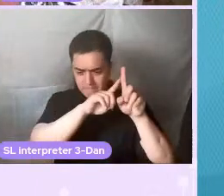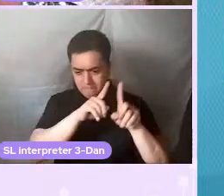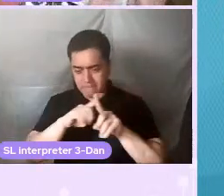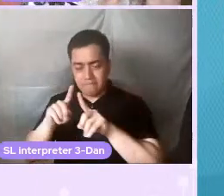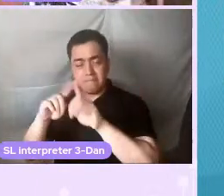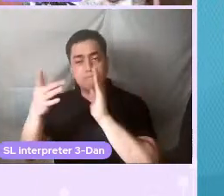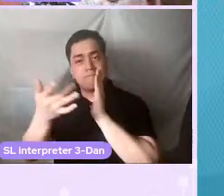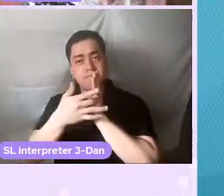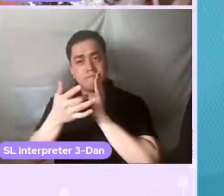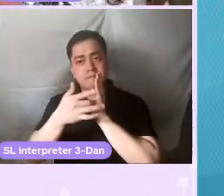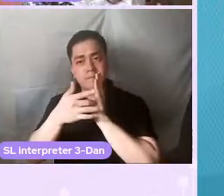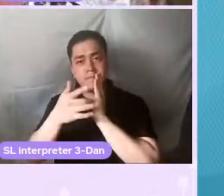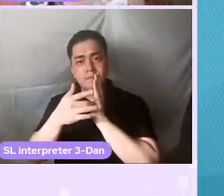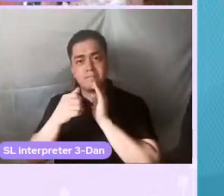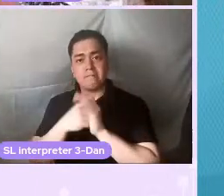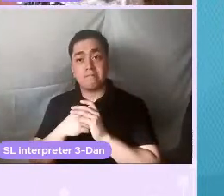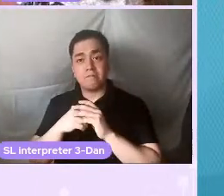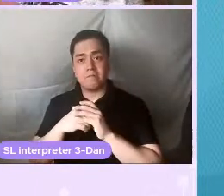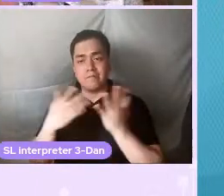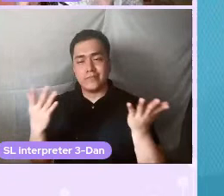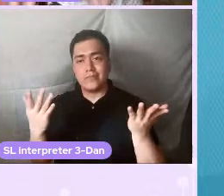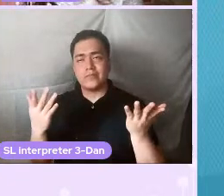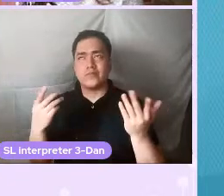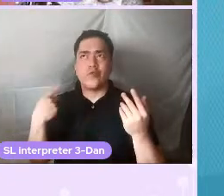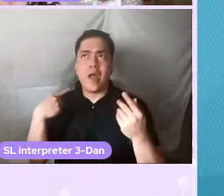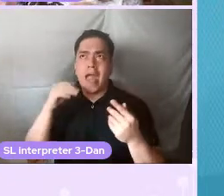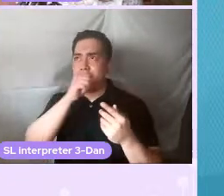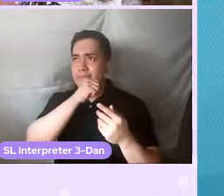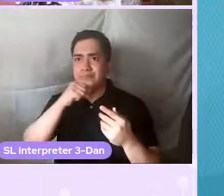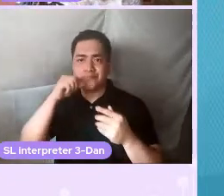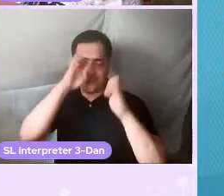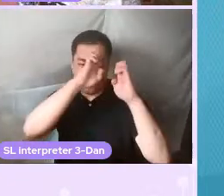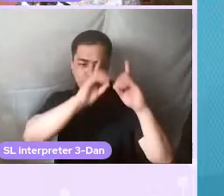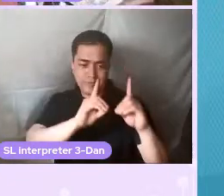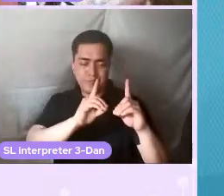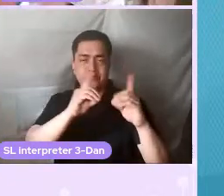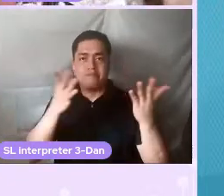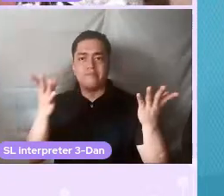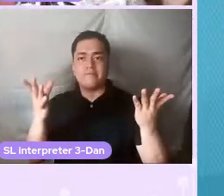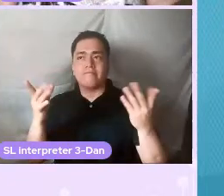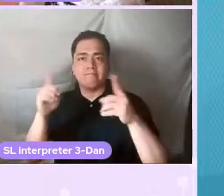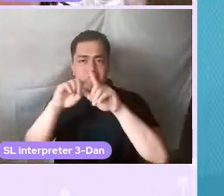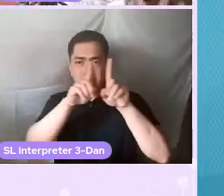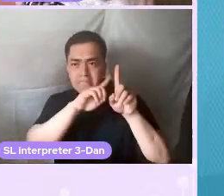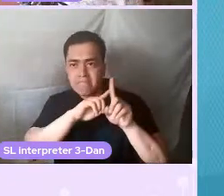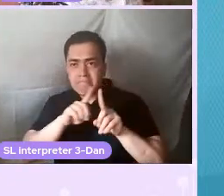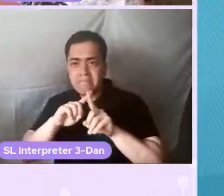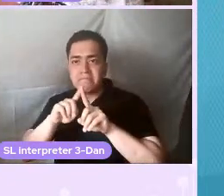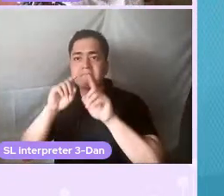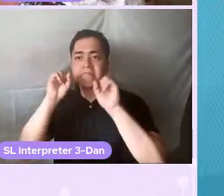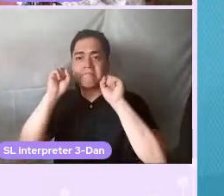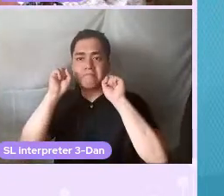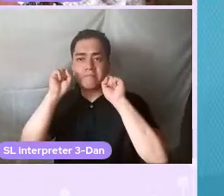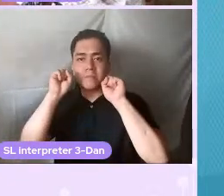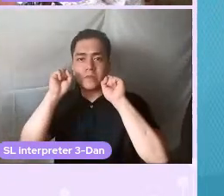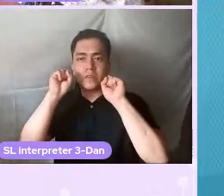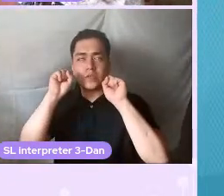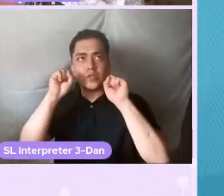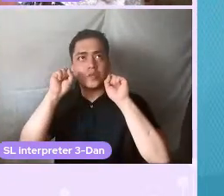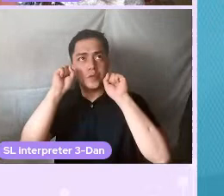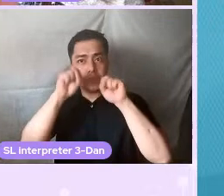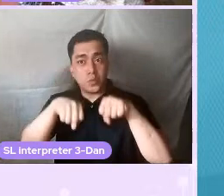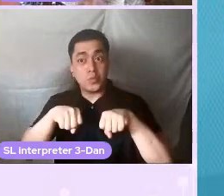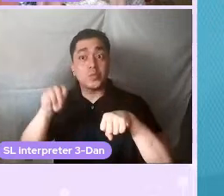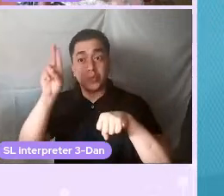So we see startups in agriculture, in education, in AI, in blockchain, right? So napakadaming areas where you can start